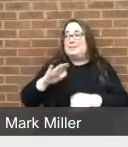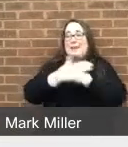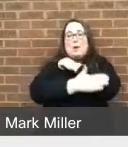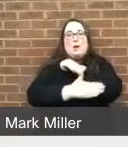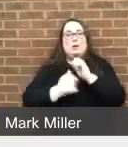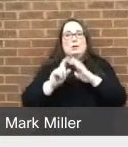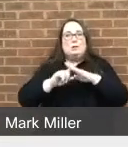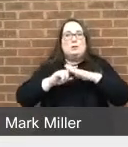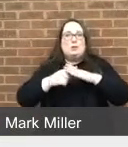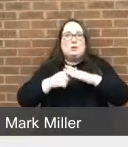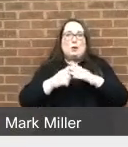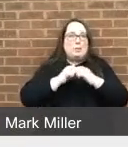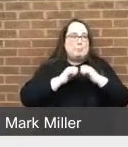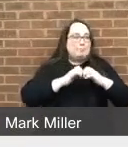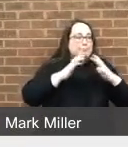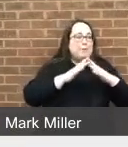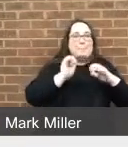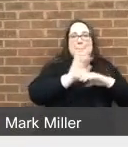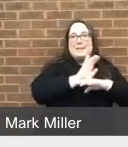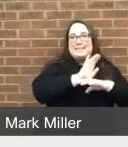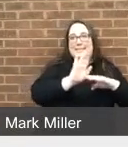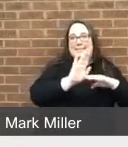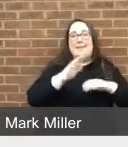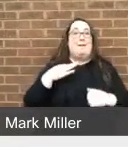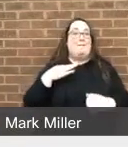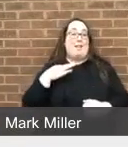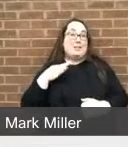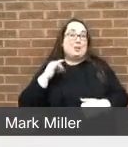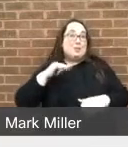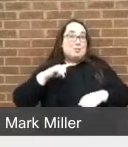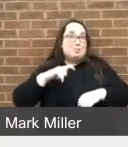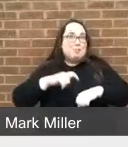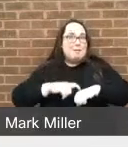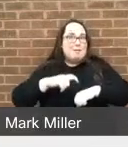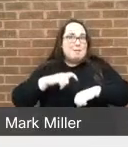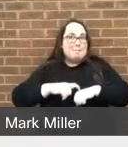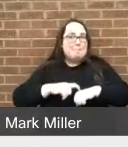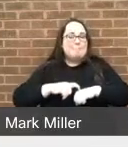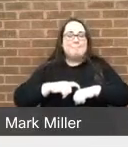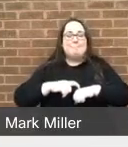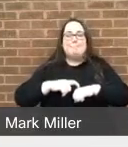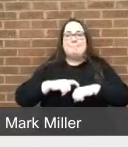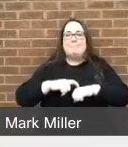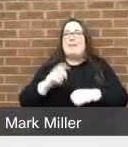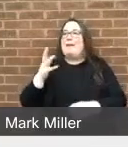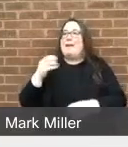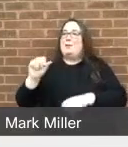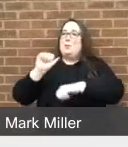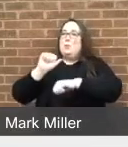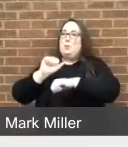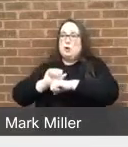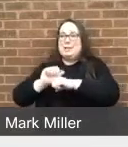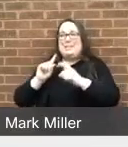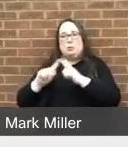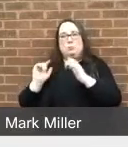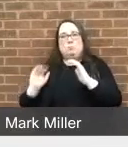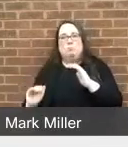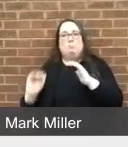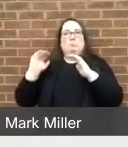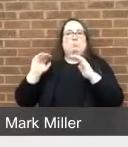growing businesses, volunteering their time, and working to make our community